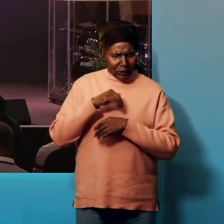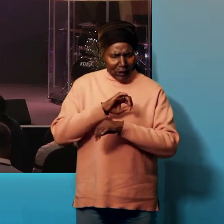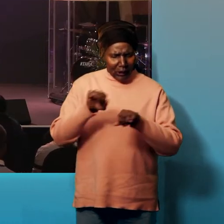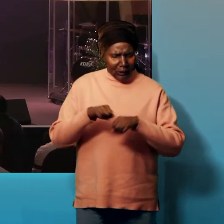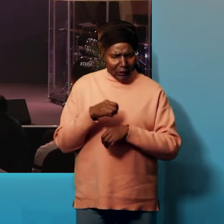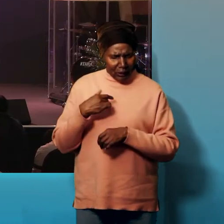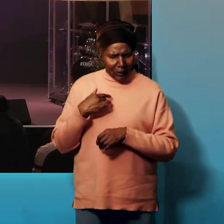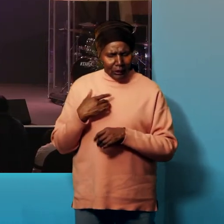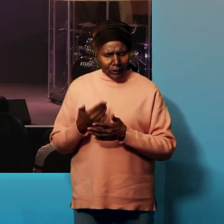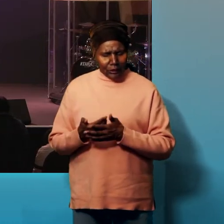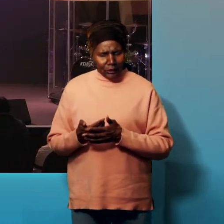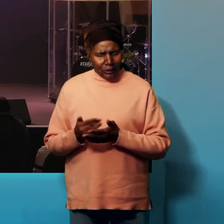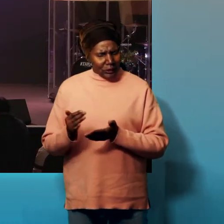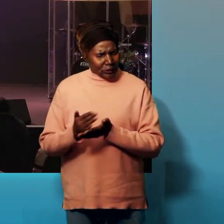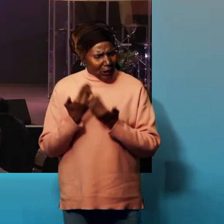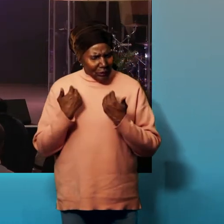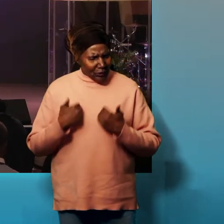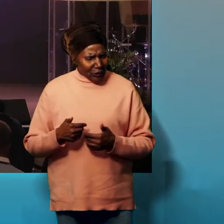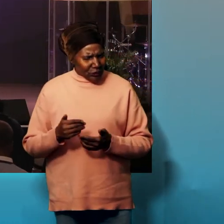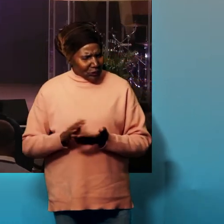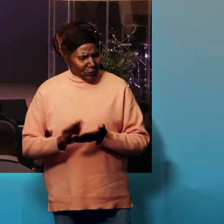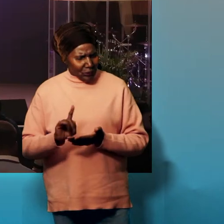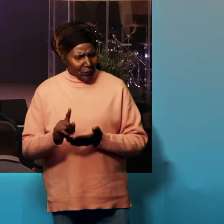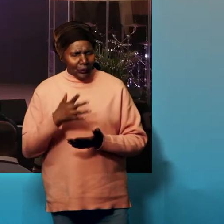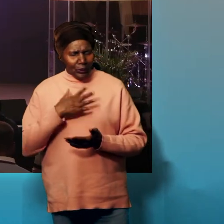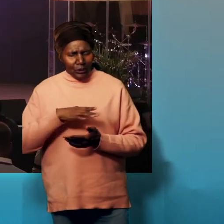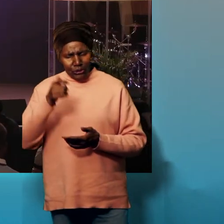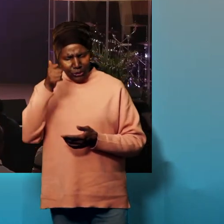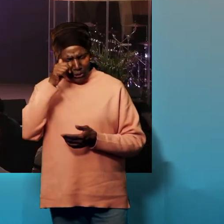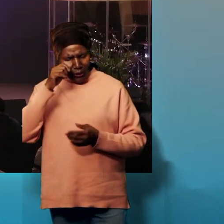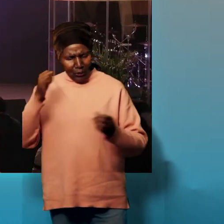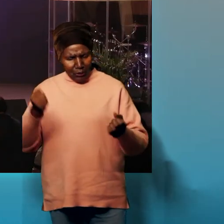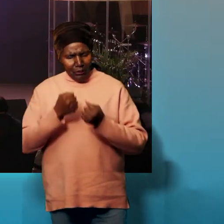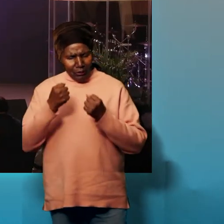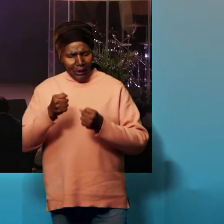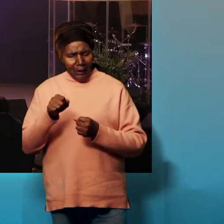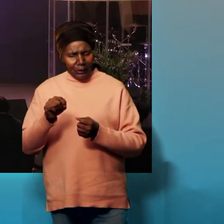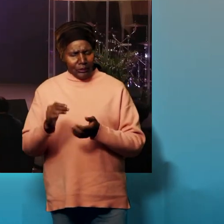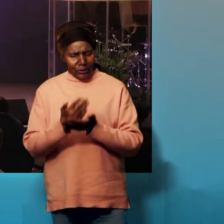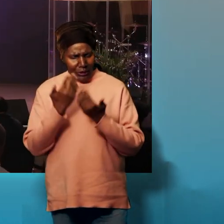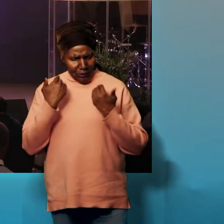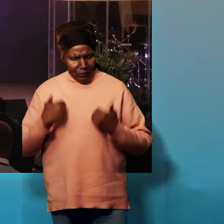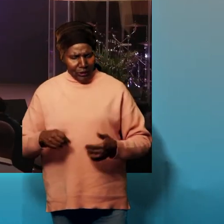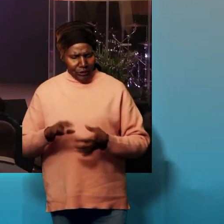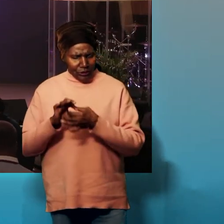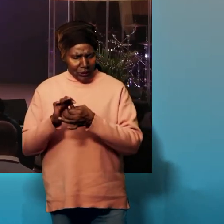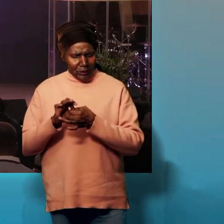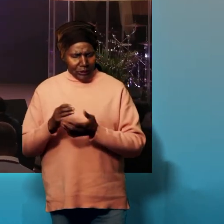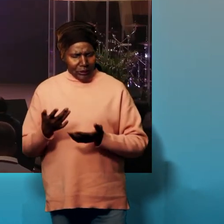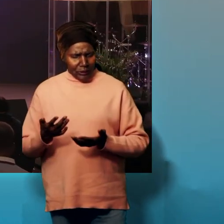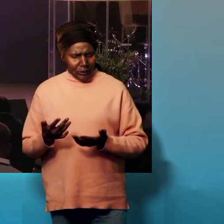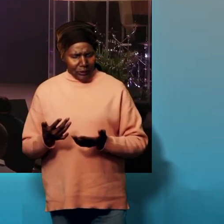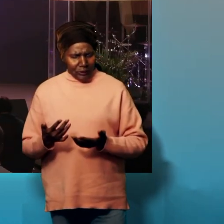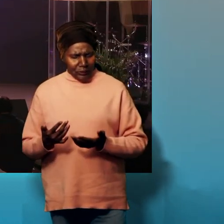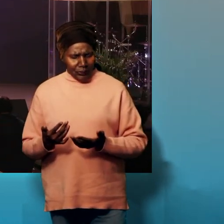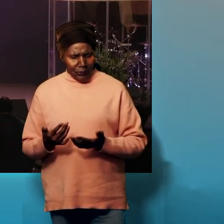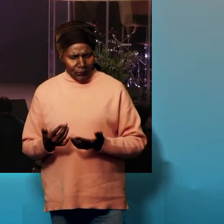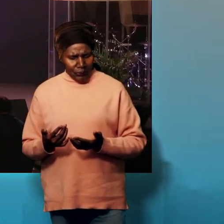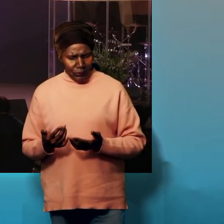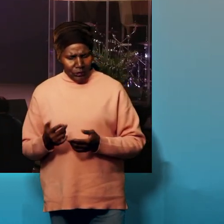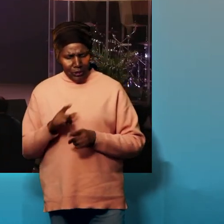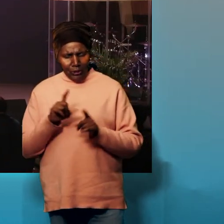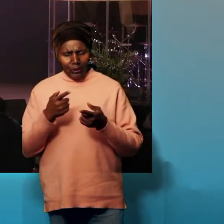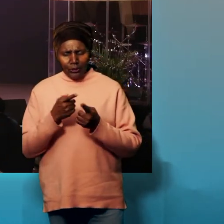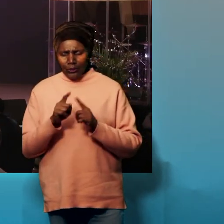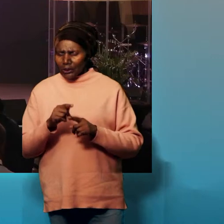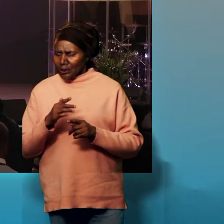are saved. What does that mean? We're redeemed. What does that mean? We are cleansed. What does that mean? Lord, we pray for